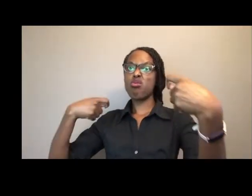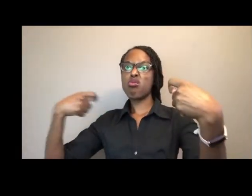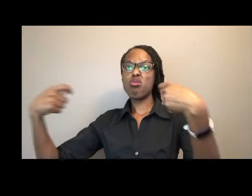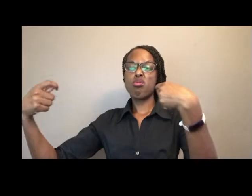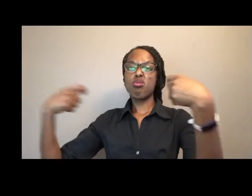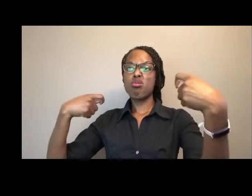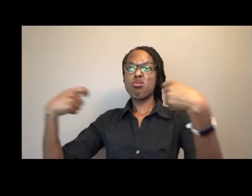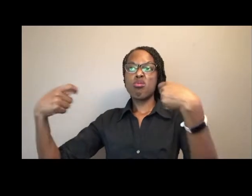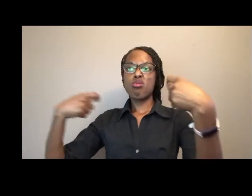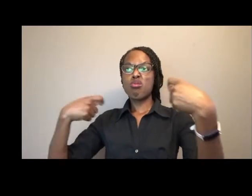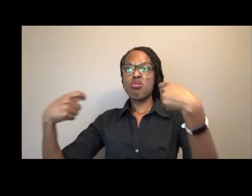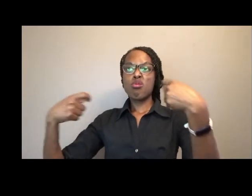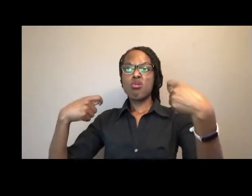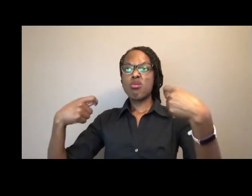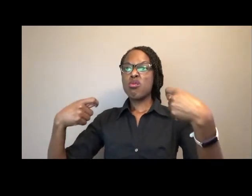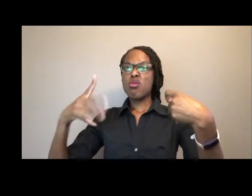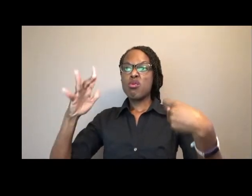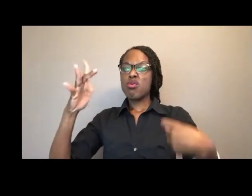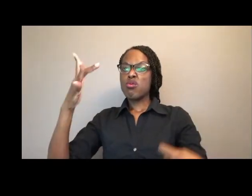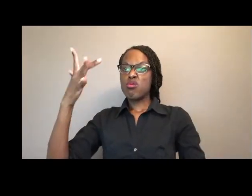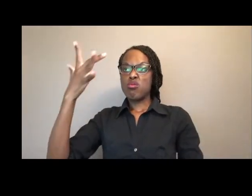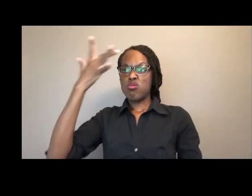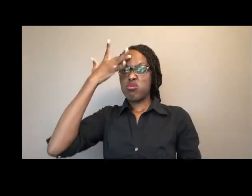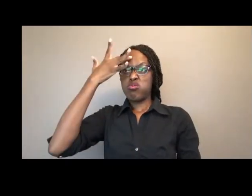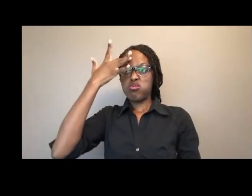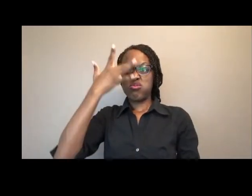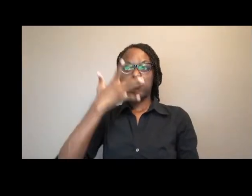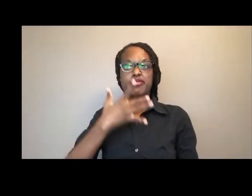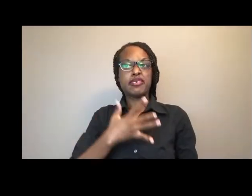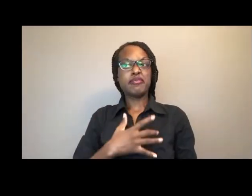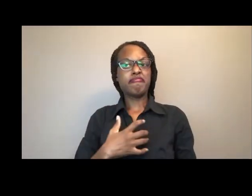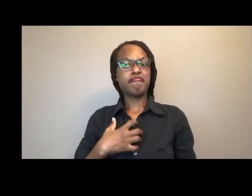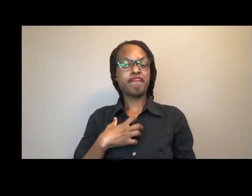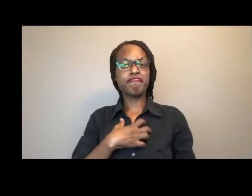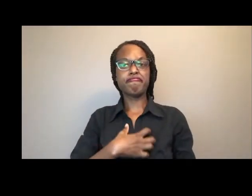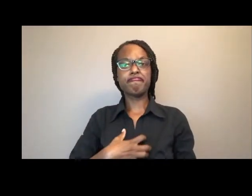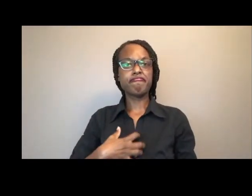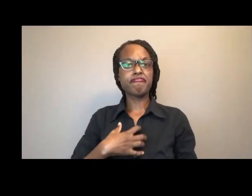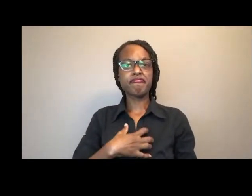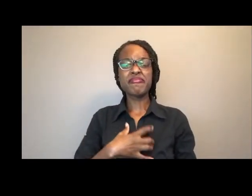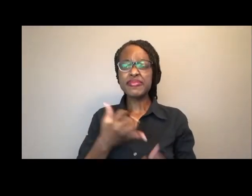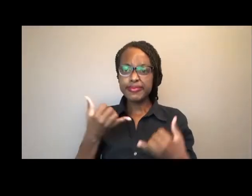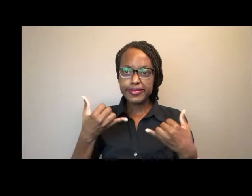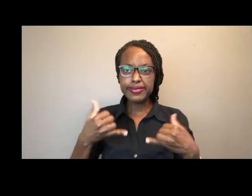me for 18 years of my life. We're still